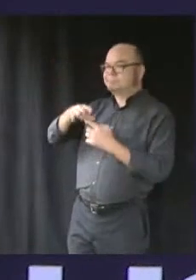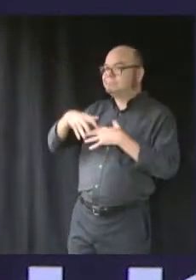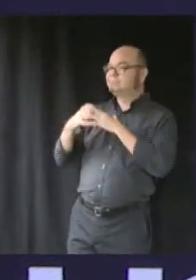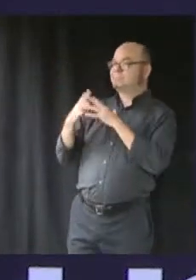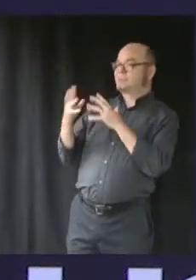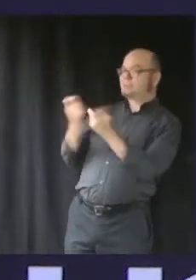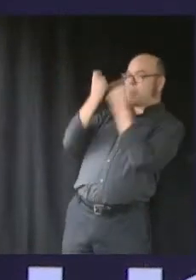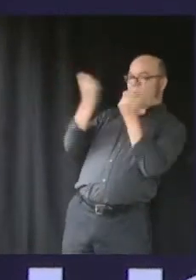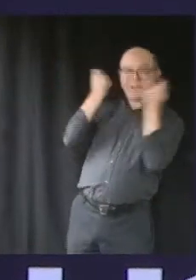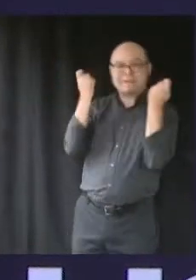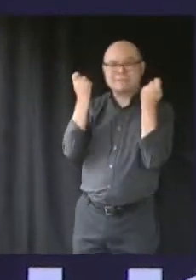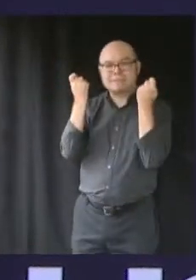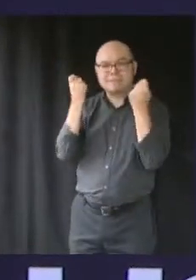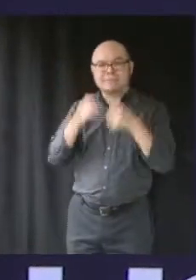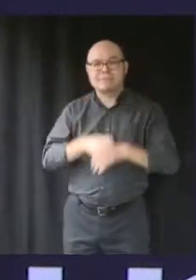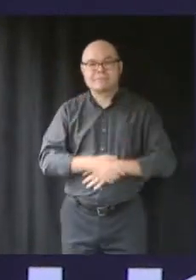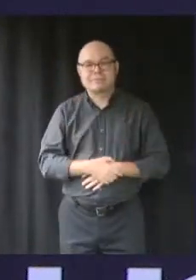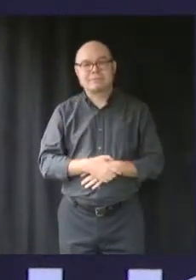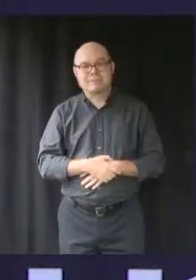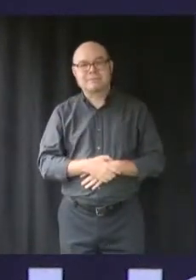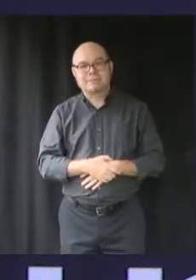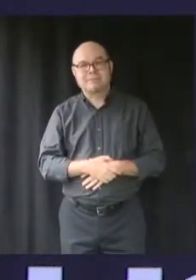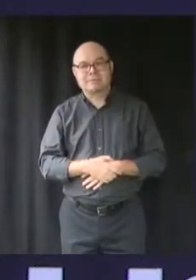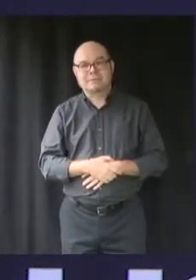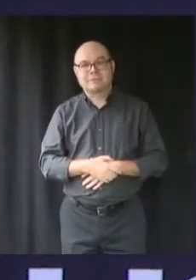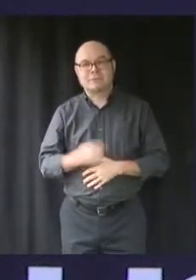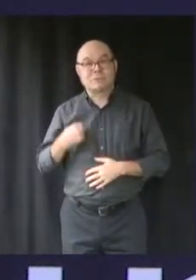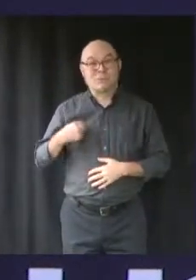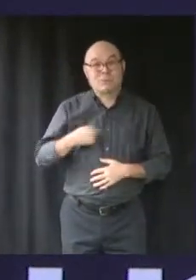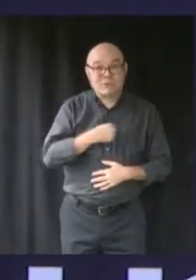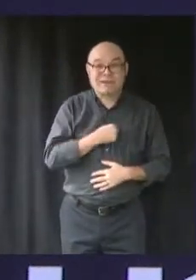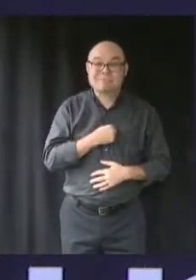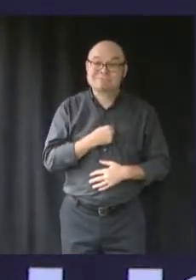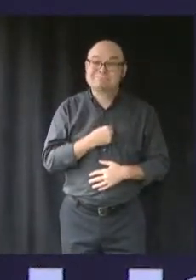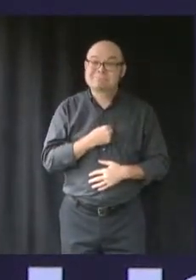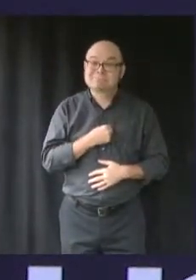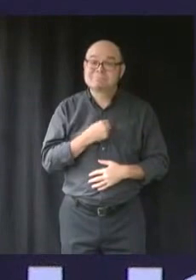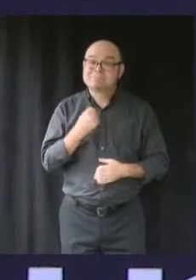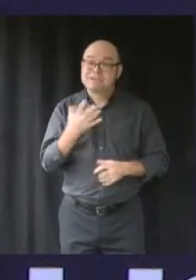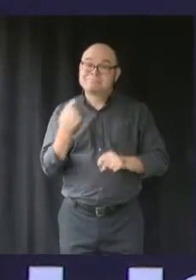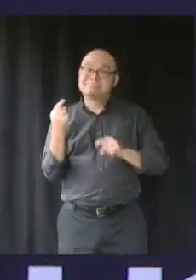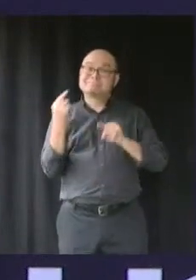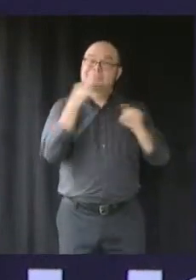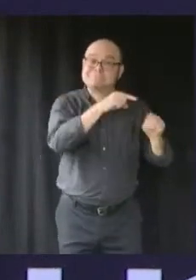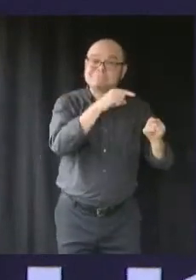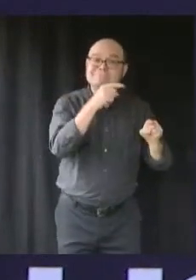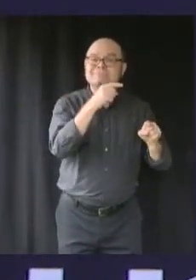Biden earlier, as many of us were, at a child care center. And he said